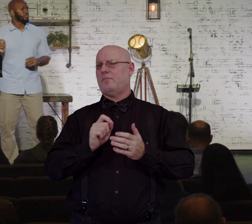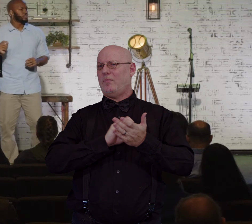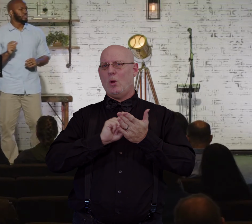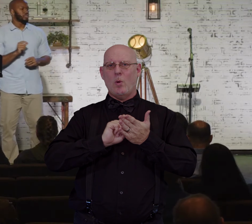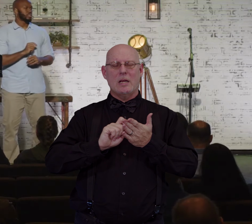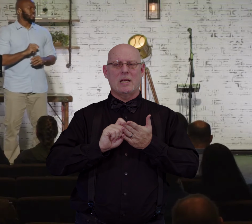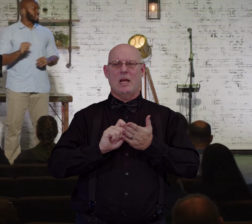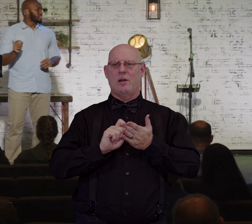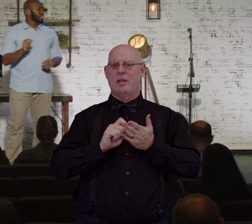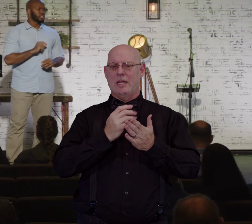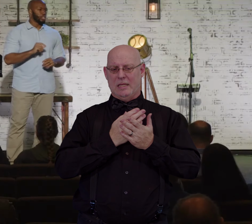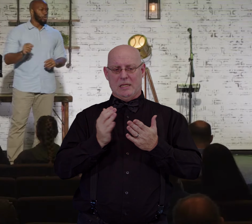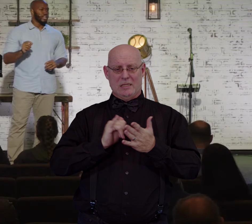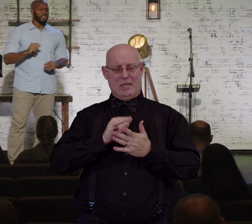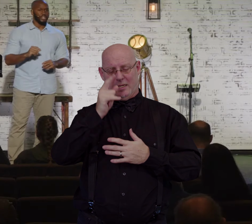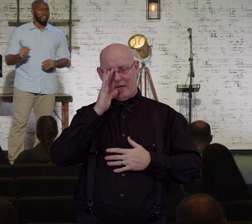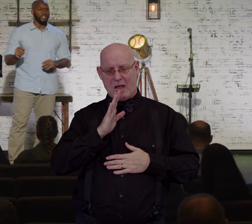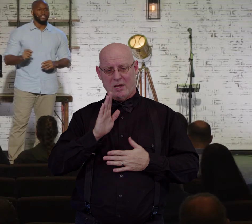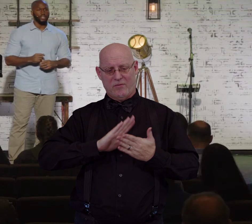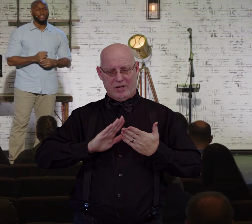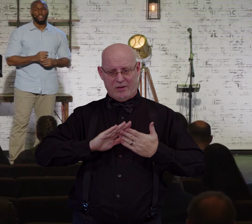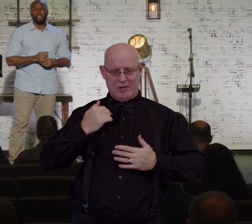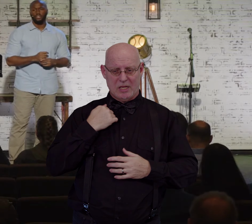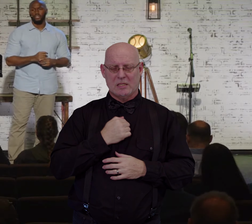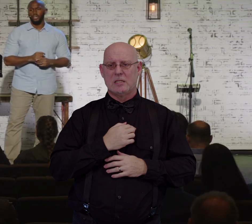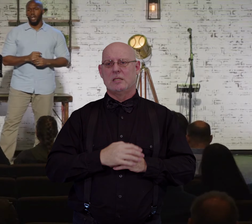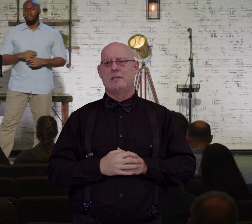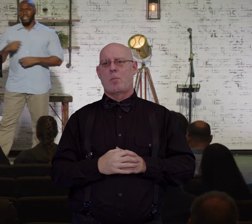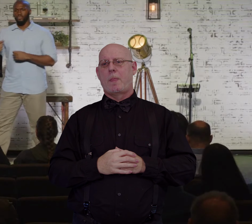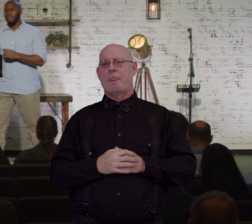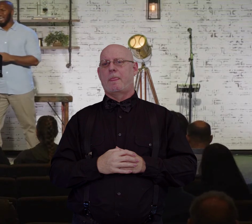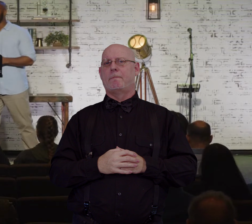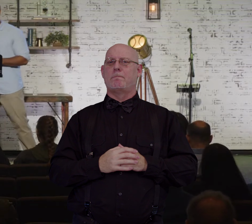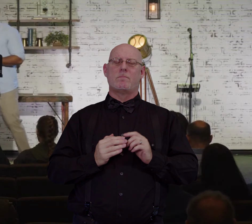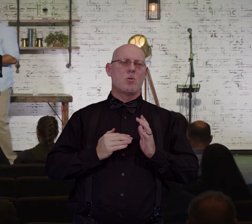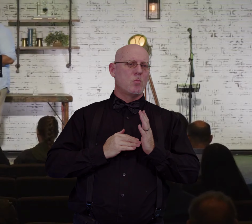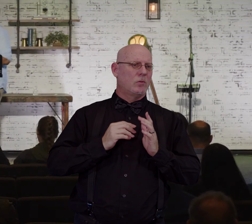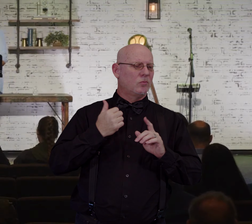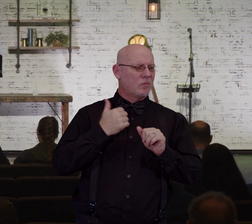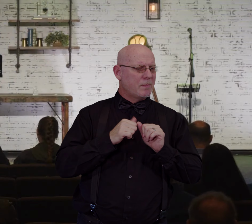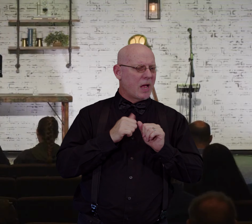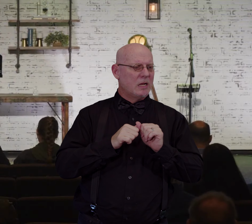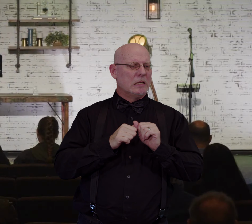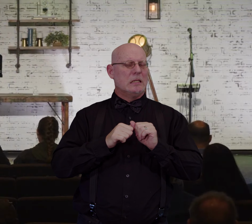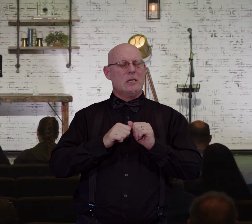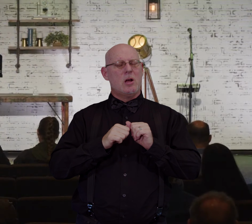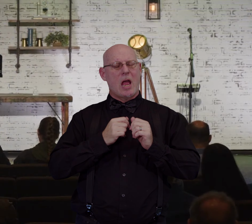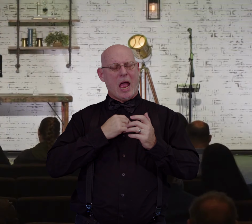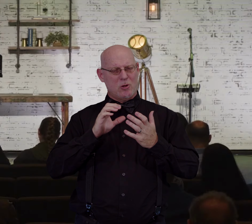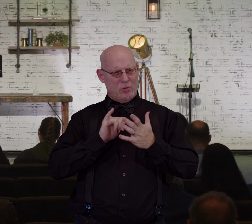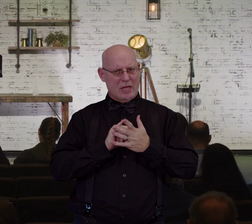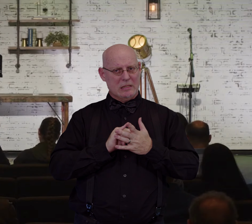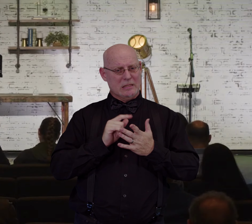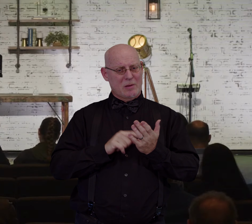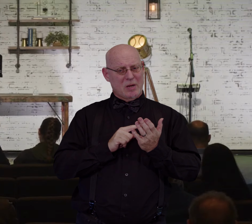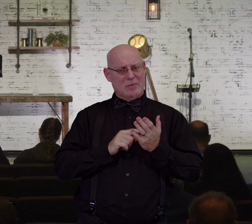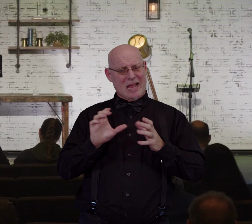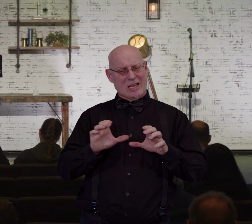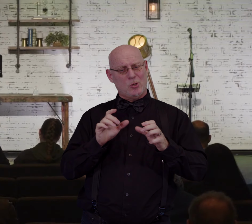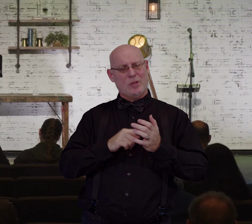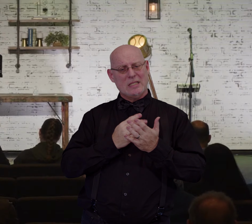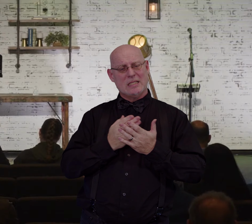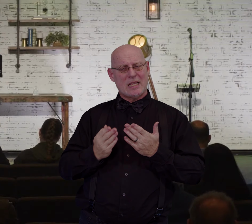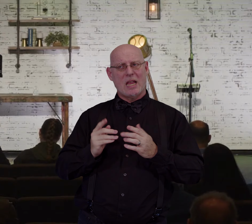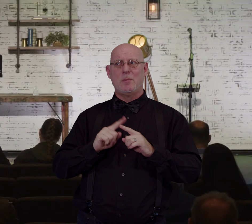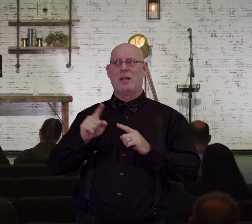write down the things that the Lord has forgiven us of being reminded that, hey, I used to be this, and I even presently still do